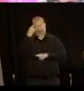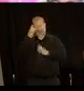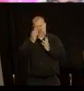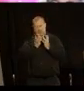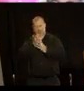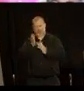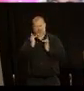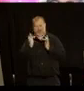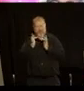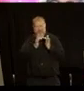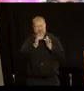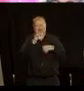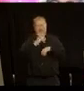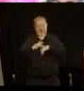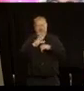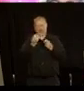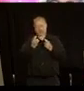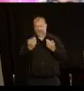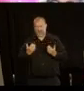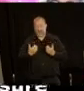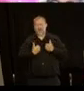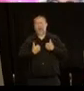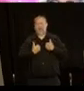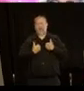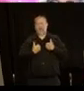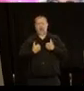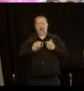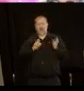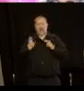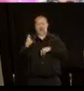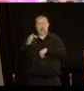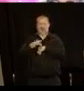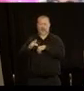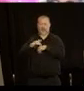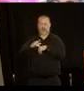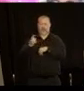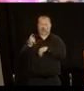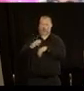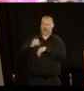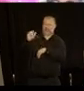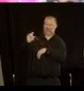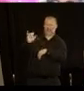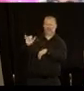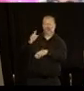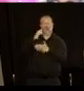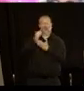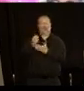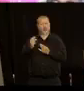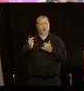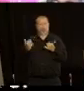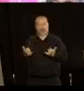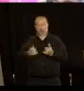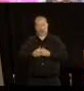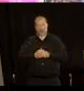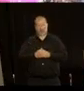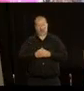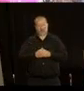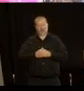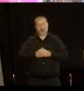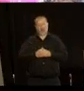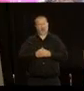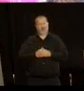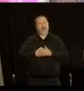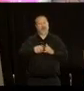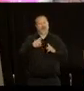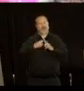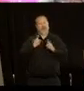the network of available resources and that they're readily available when someone needs it. I would be remiss if